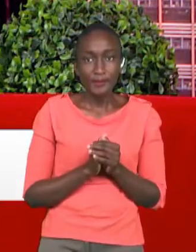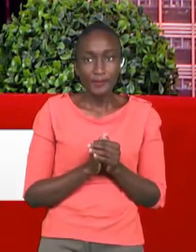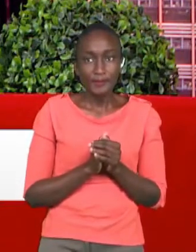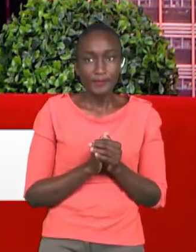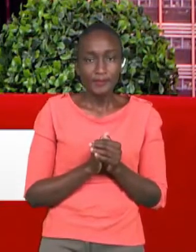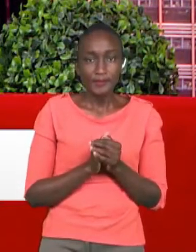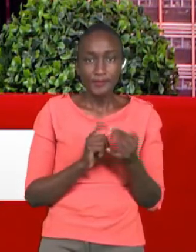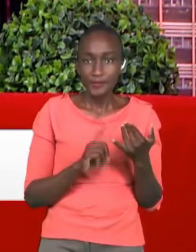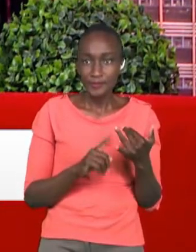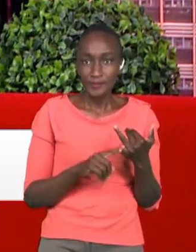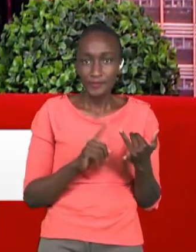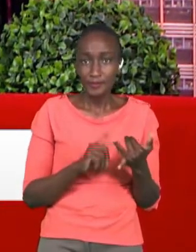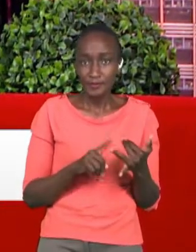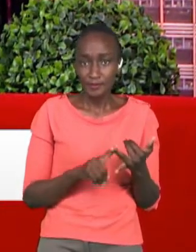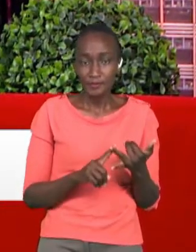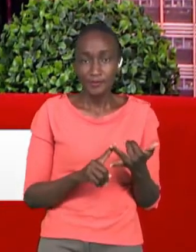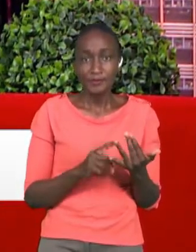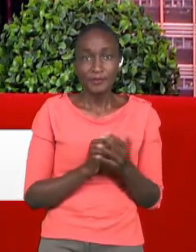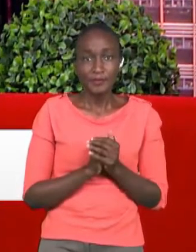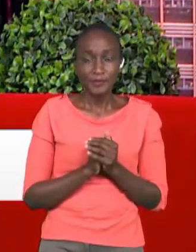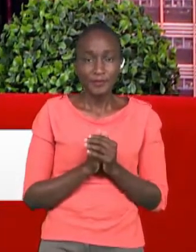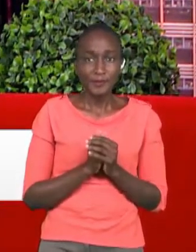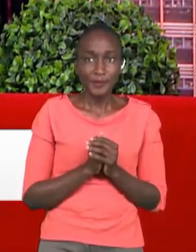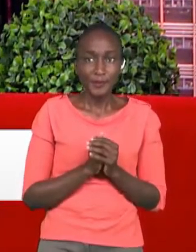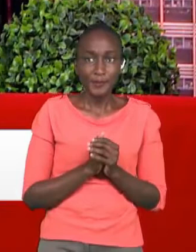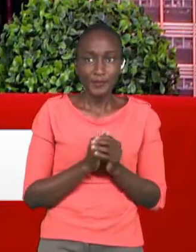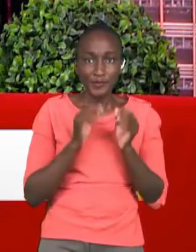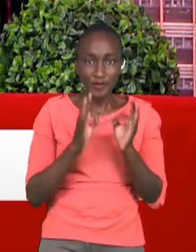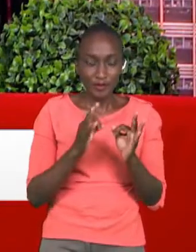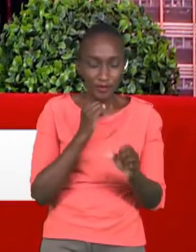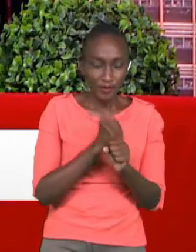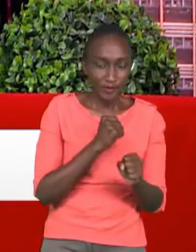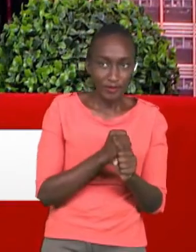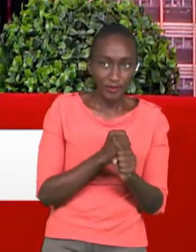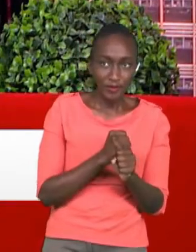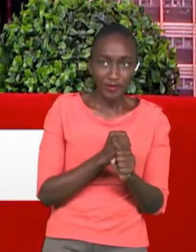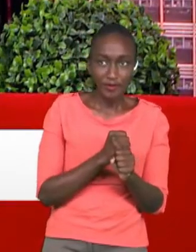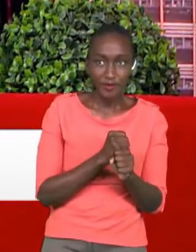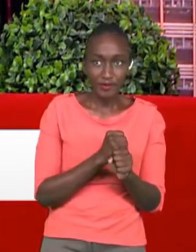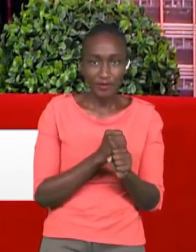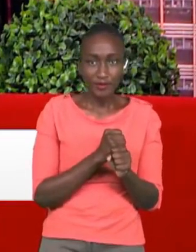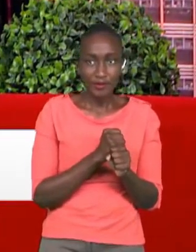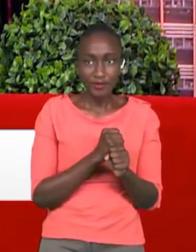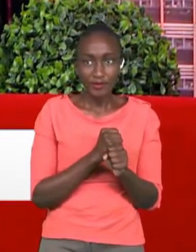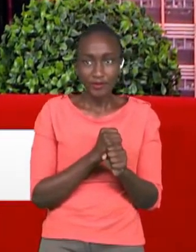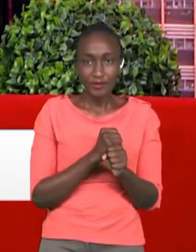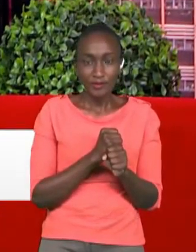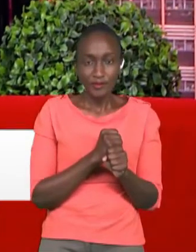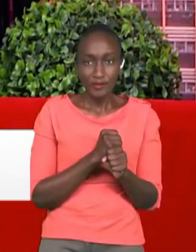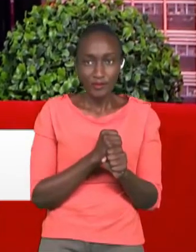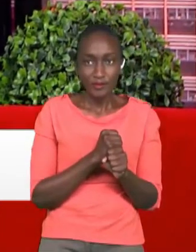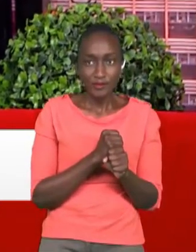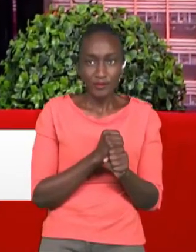Number one, and secondly, if you are working, you are at the chair from 8 to 1 and